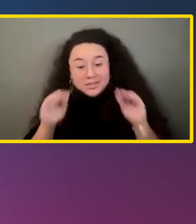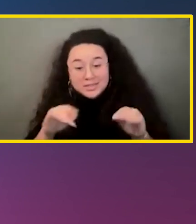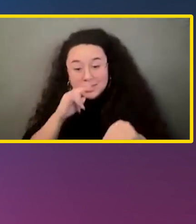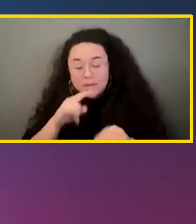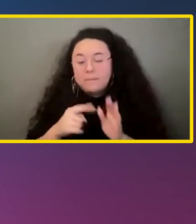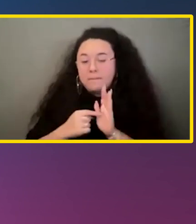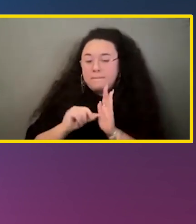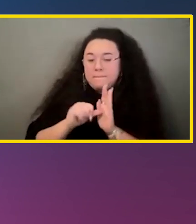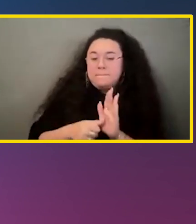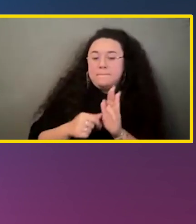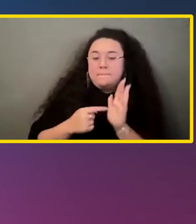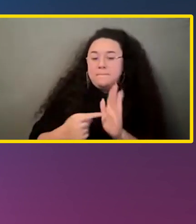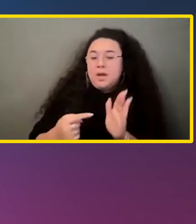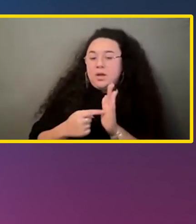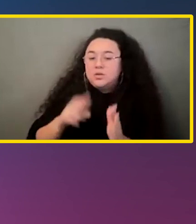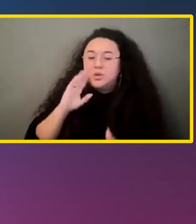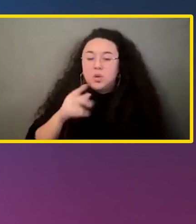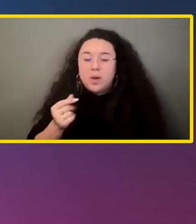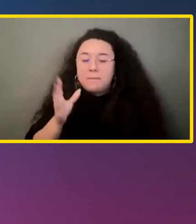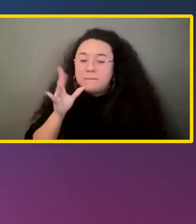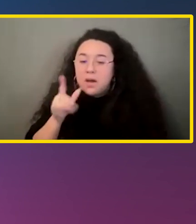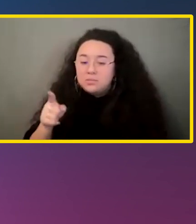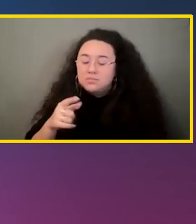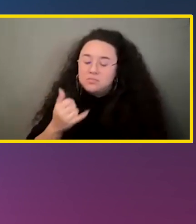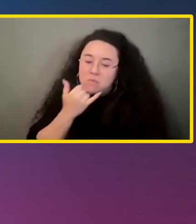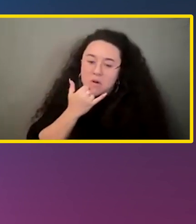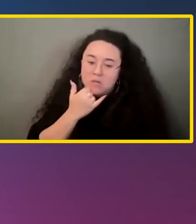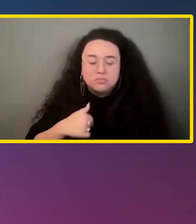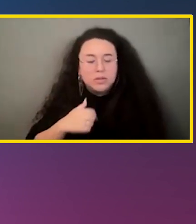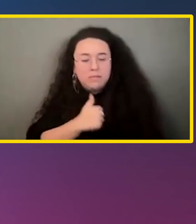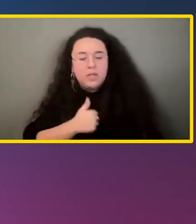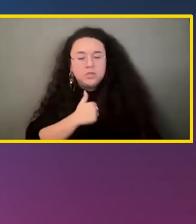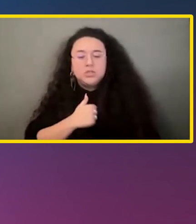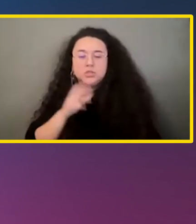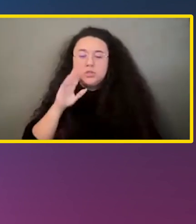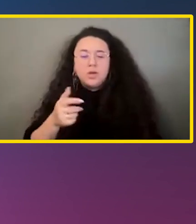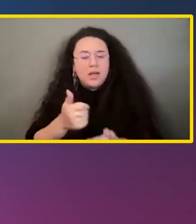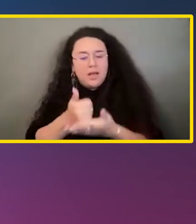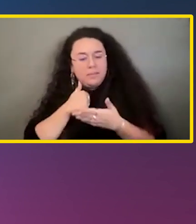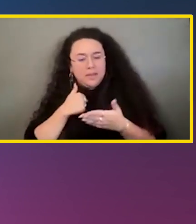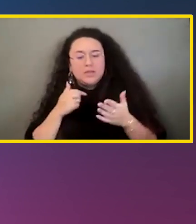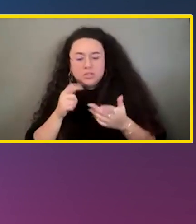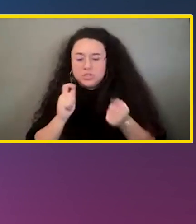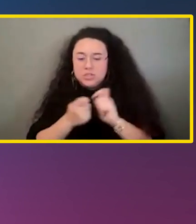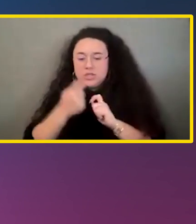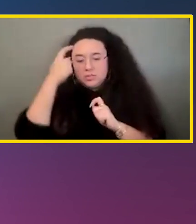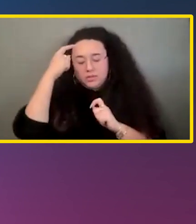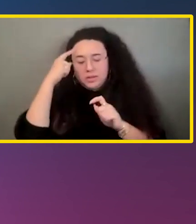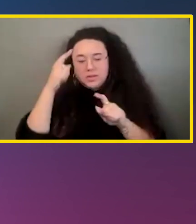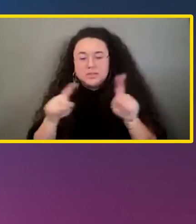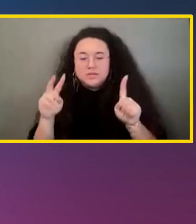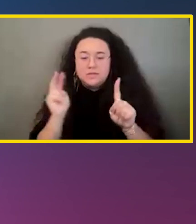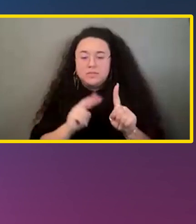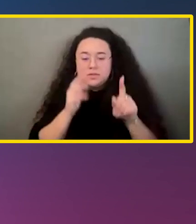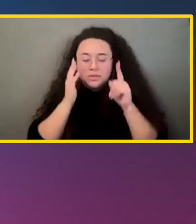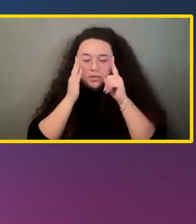but modeling it. You know what? Mom was wrong here. I apologize. You know what? You helped me change my mind on that. You offered a different